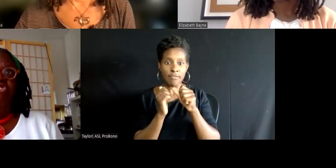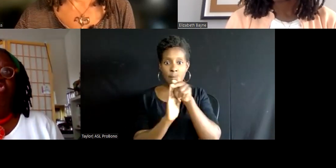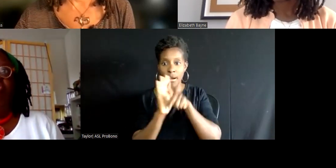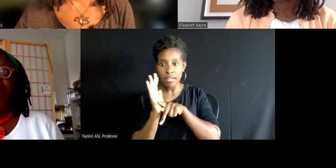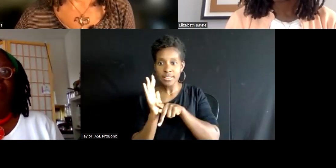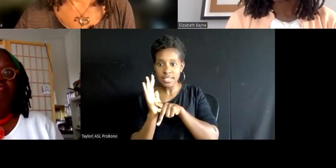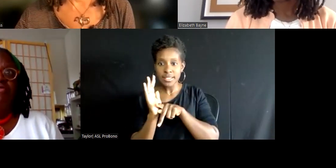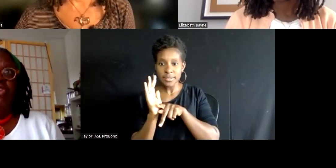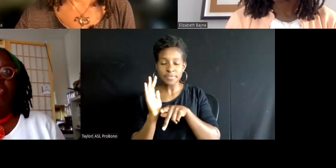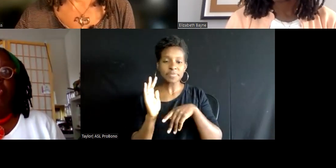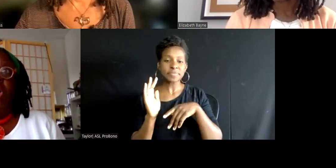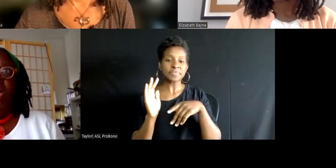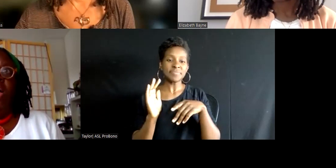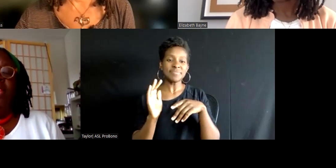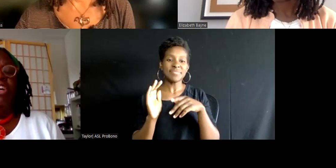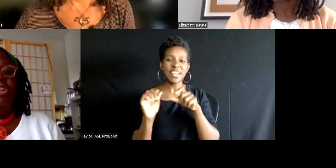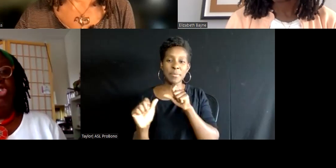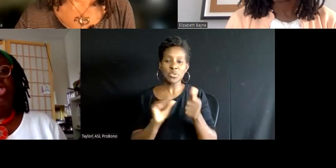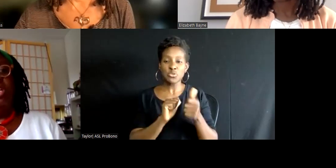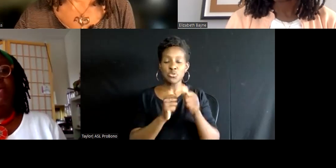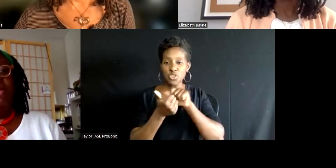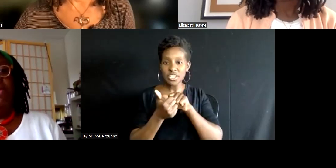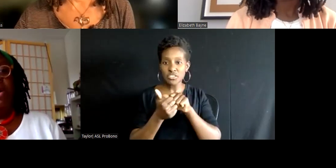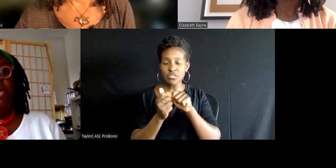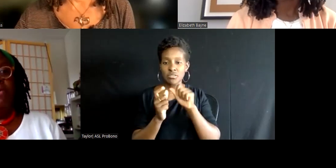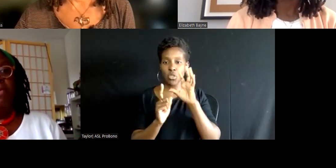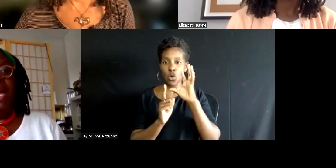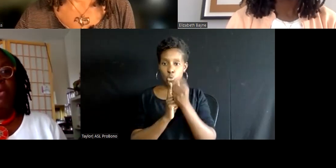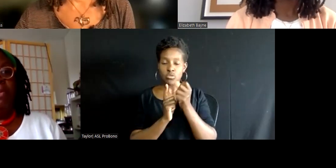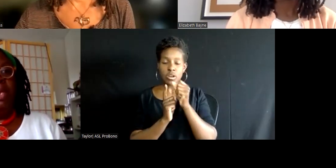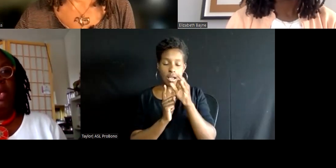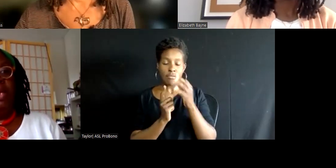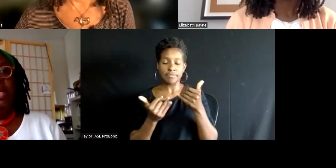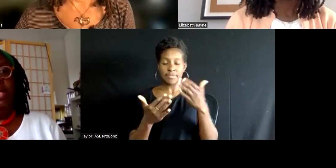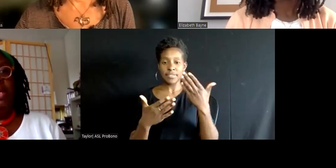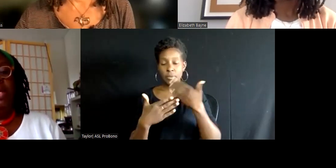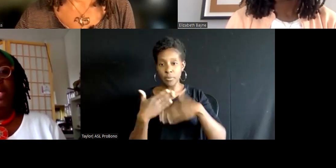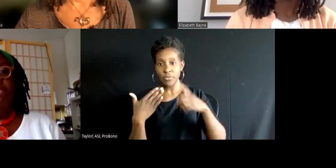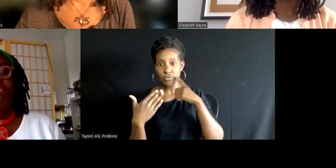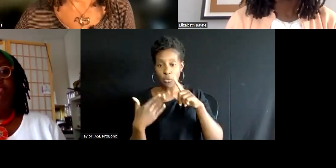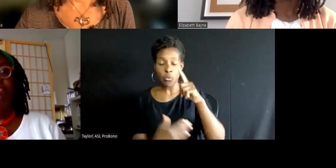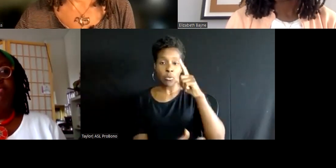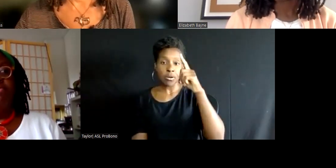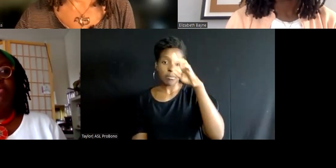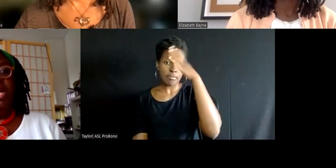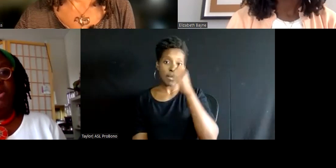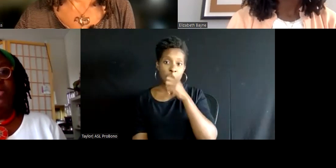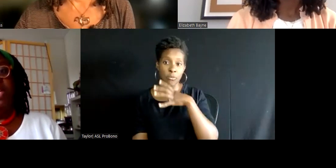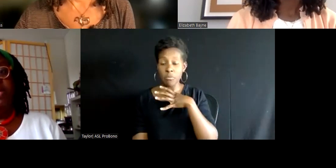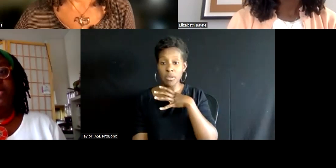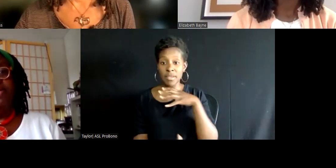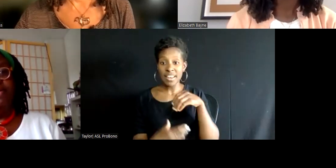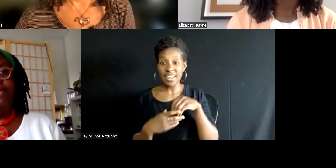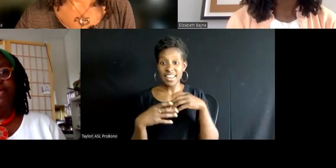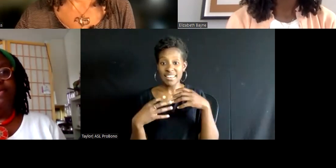to change the culture of giving birth for Black women in